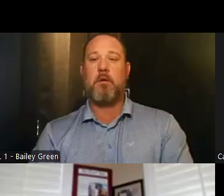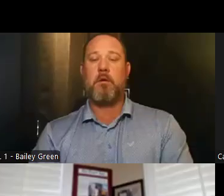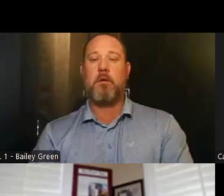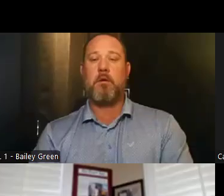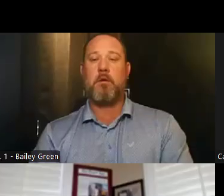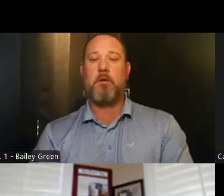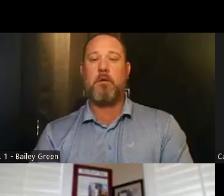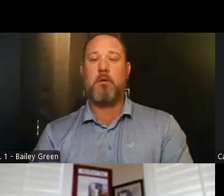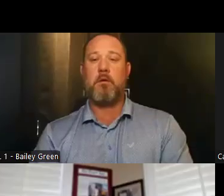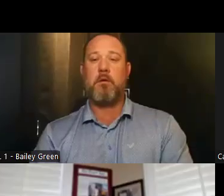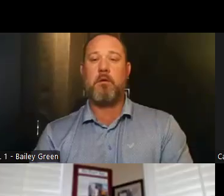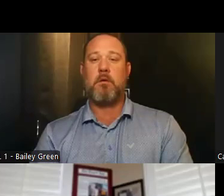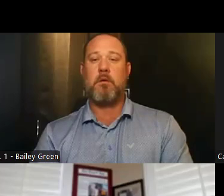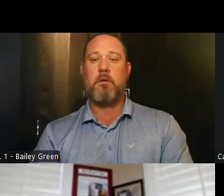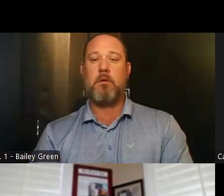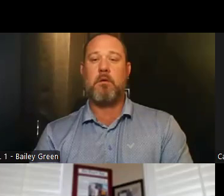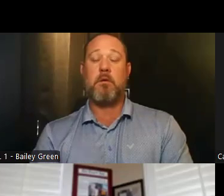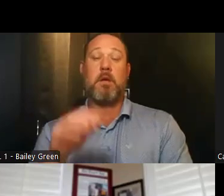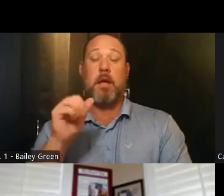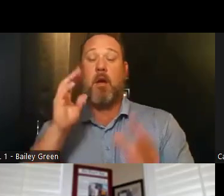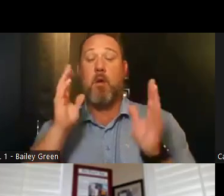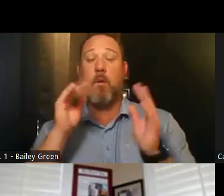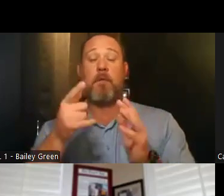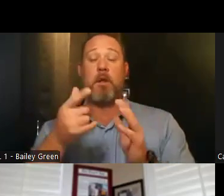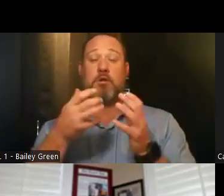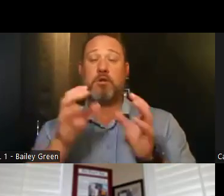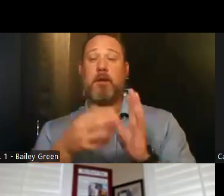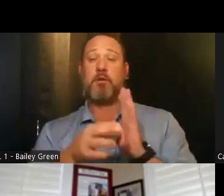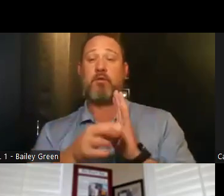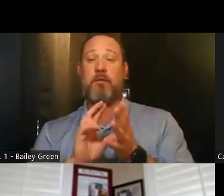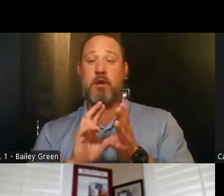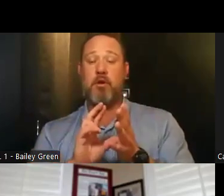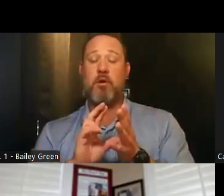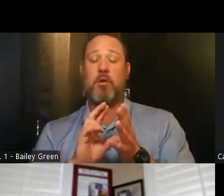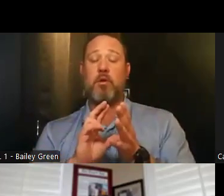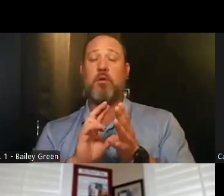Yeah, so hopefully you guys got a chance to review